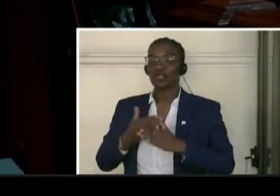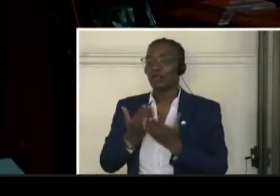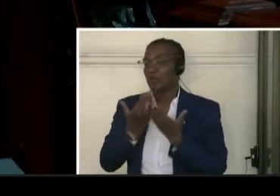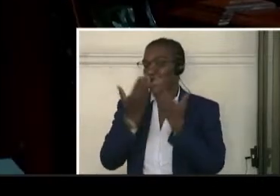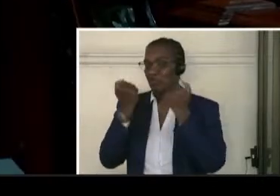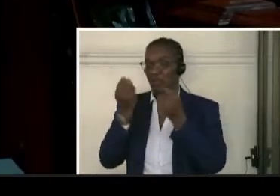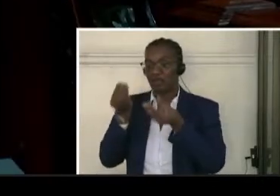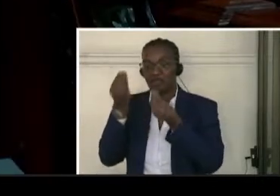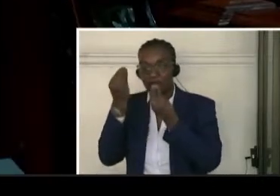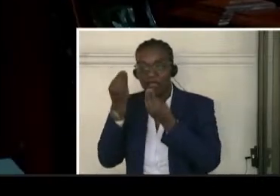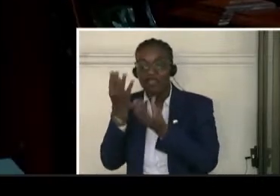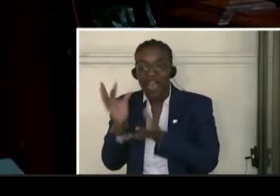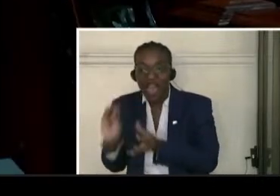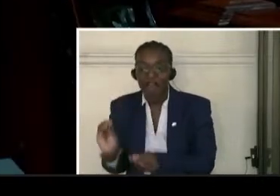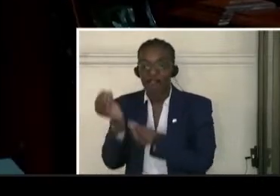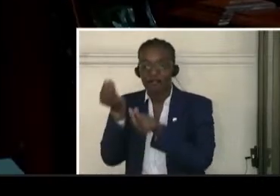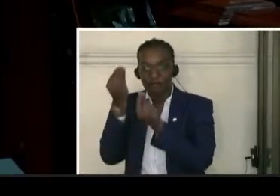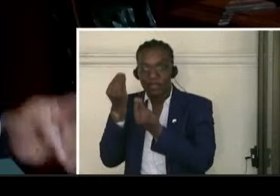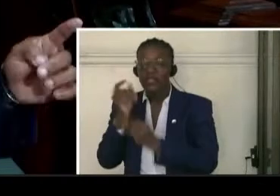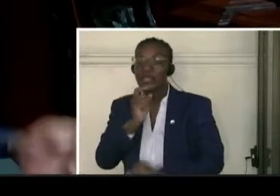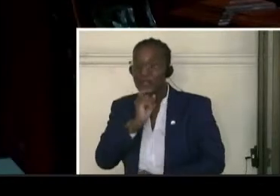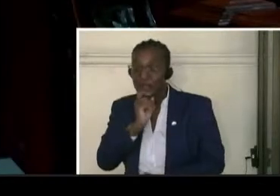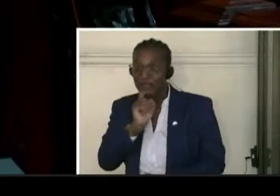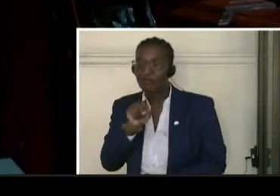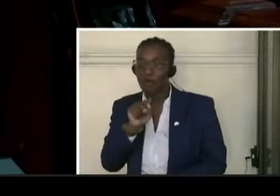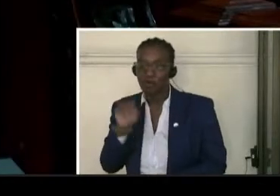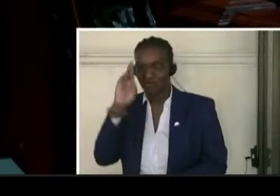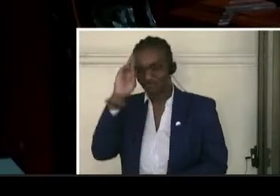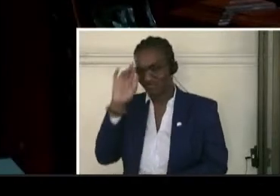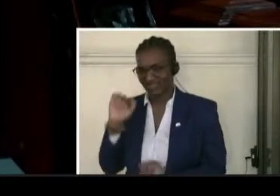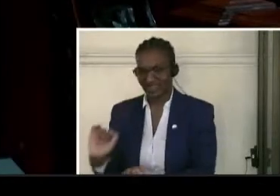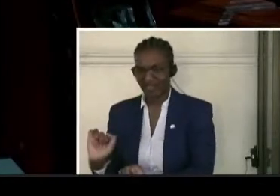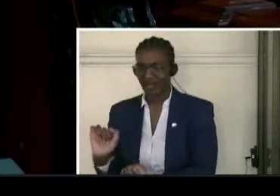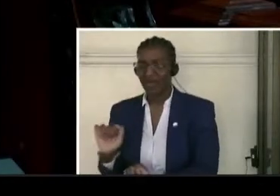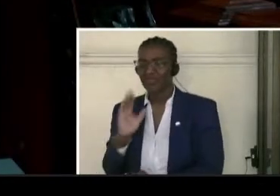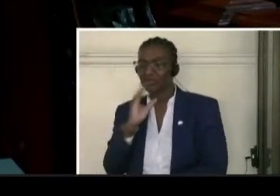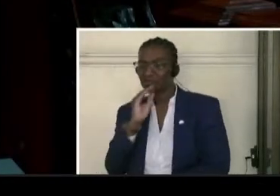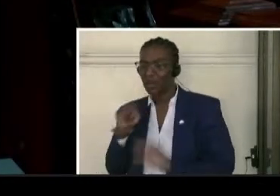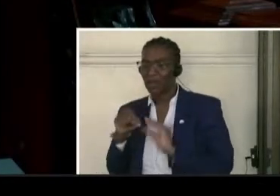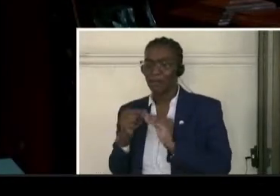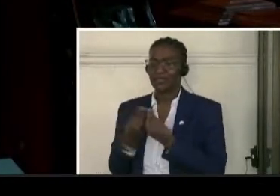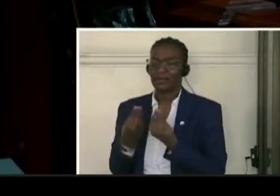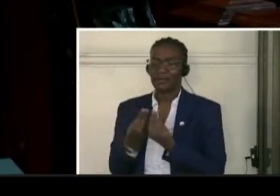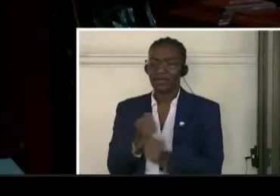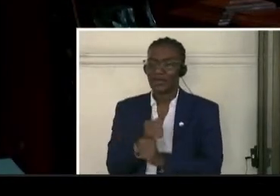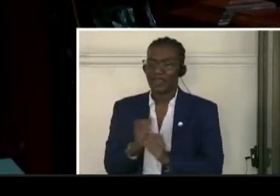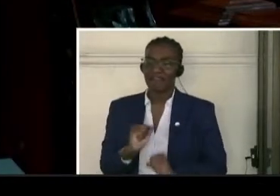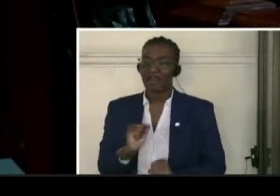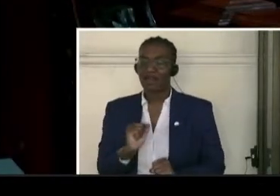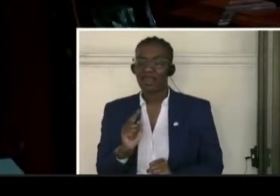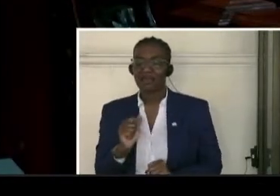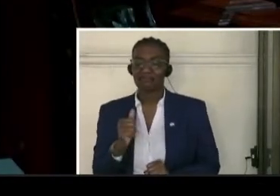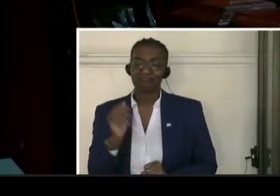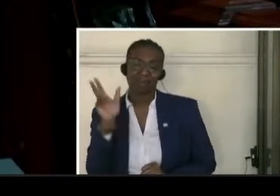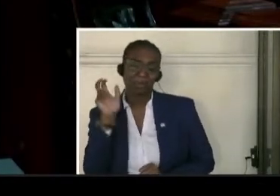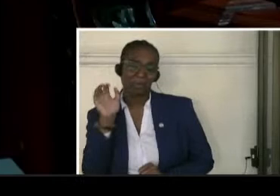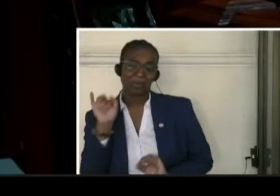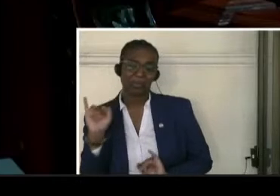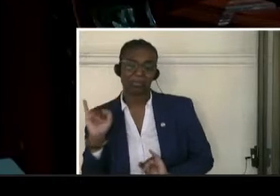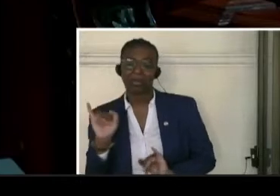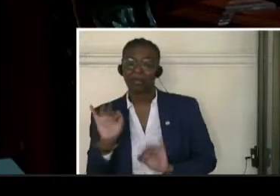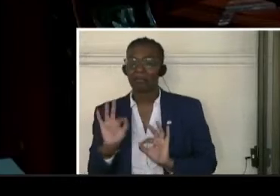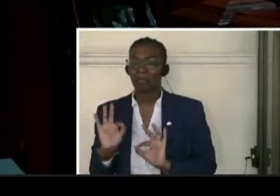information. Even if they've got information, they want to use it for wrong reasons. They want to talk about something that will sound better to their